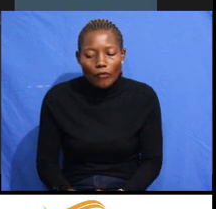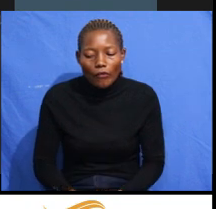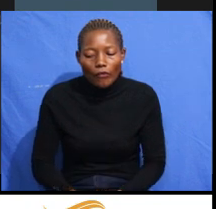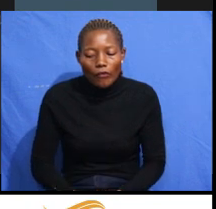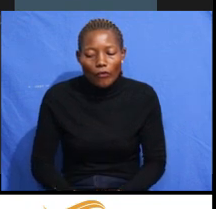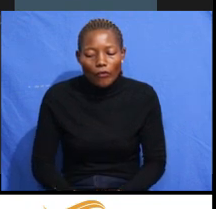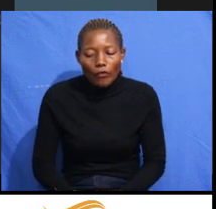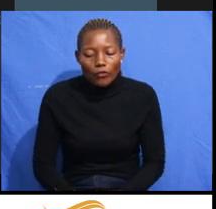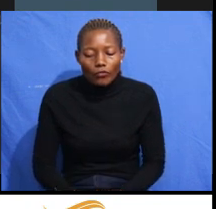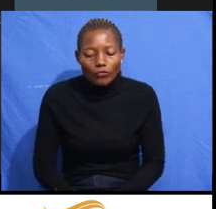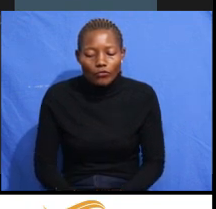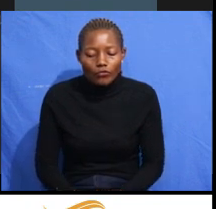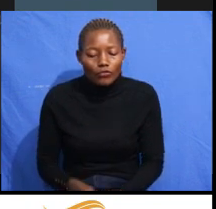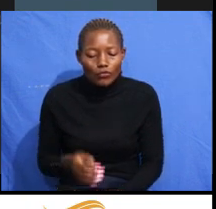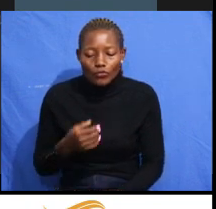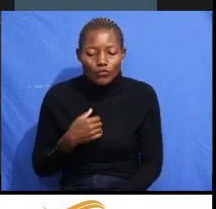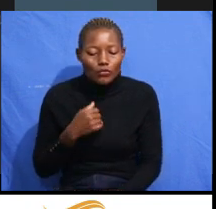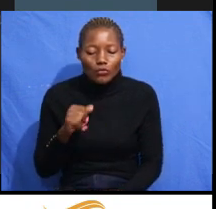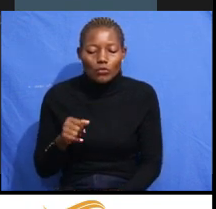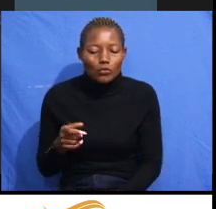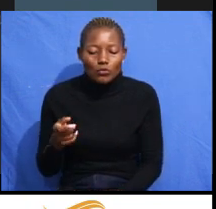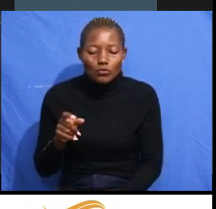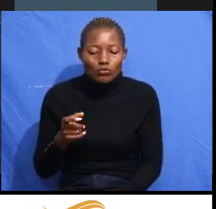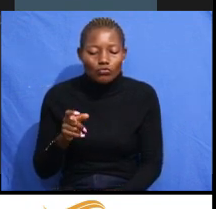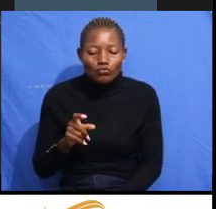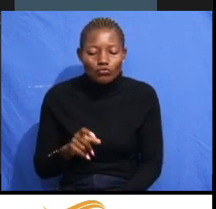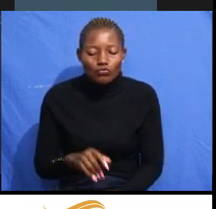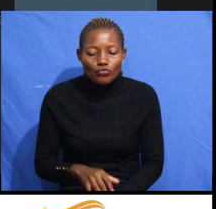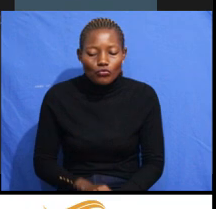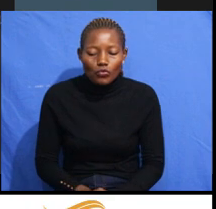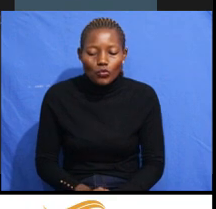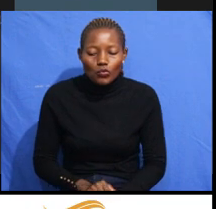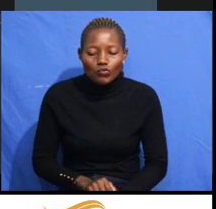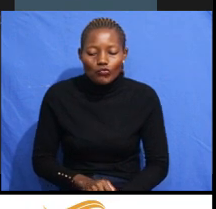Can I add something on that, Thank you. Dr. Yeah, John, please.